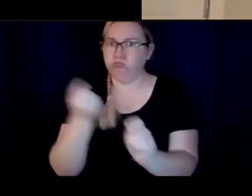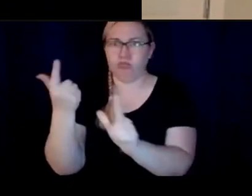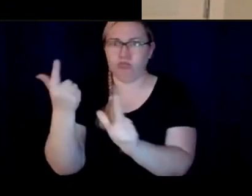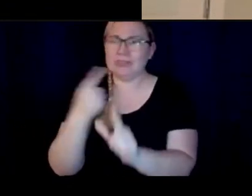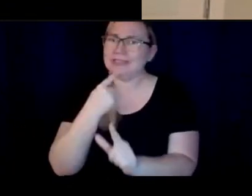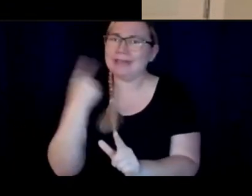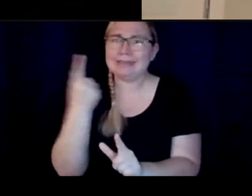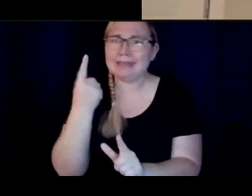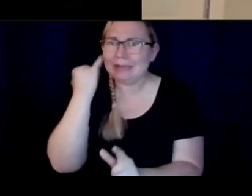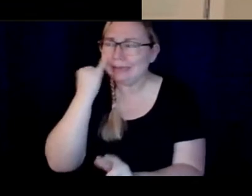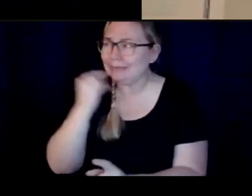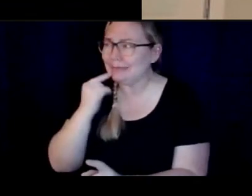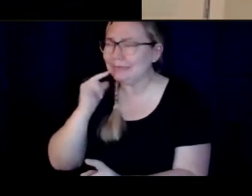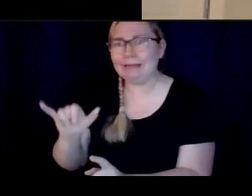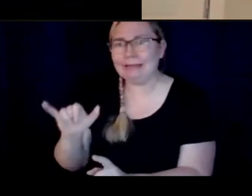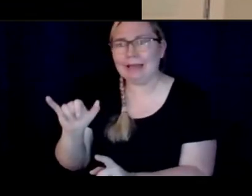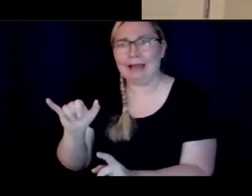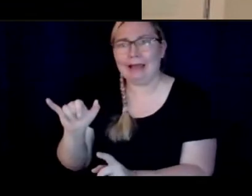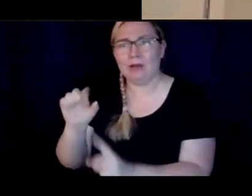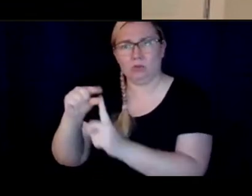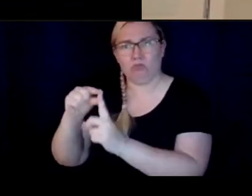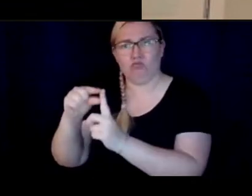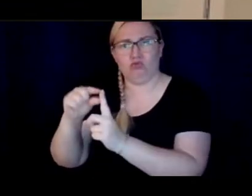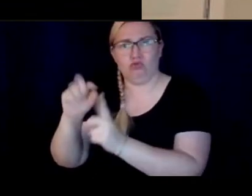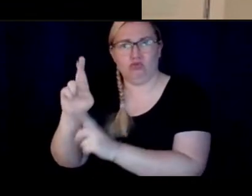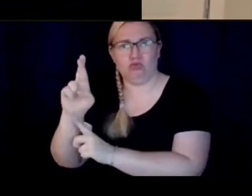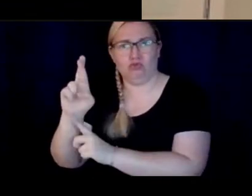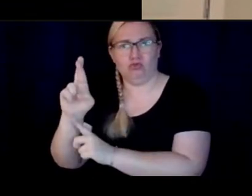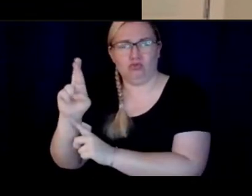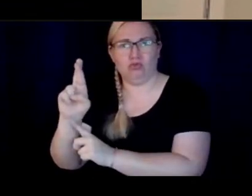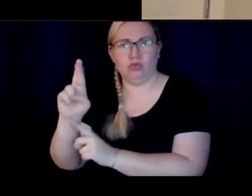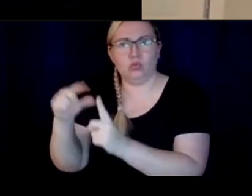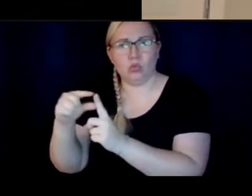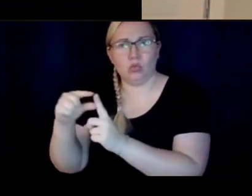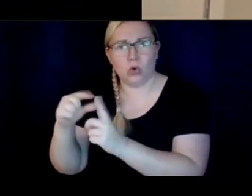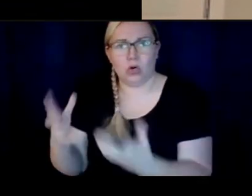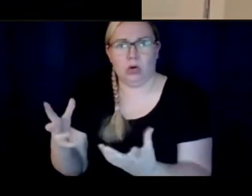right? Like, that is really not cool. And